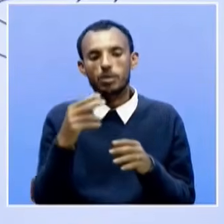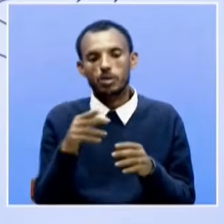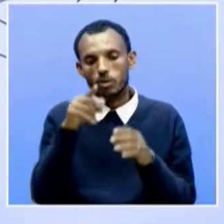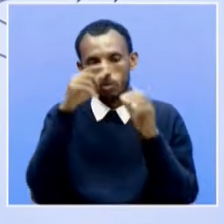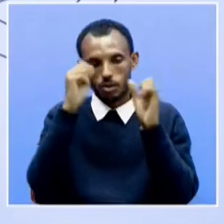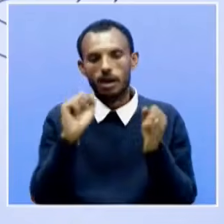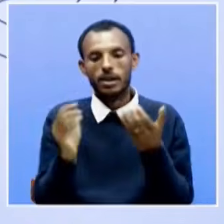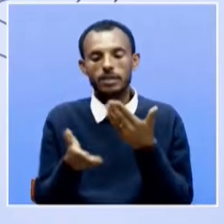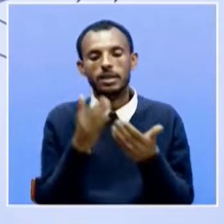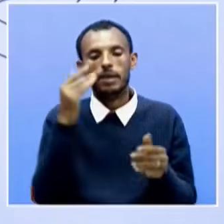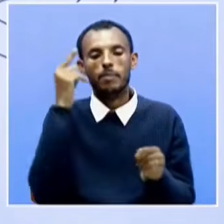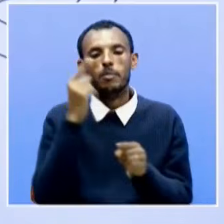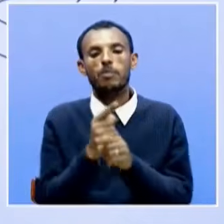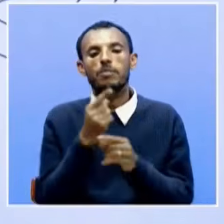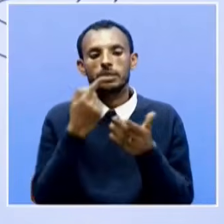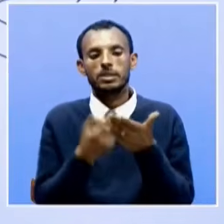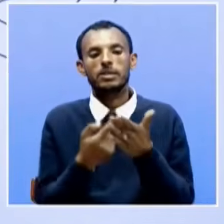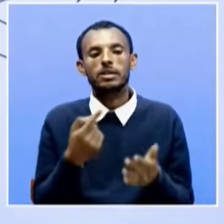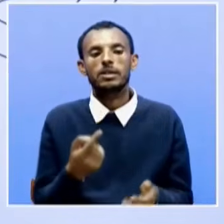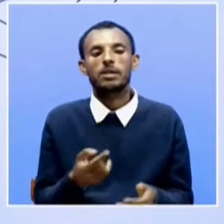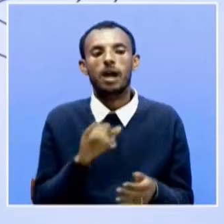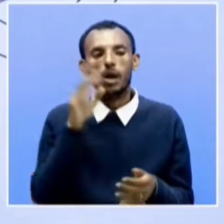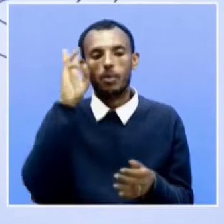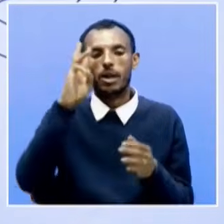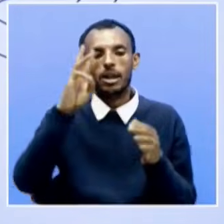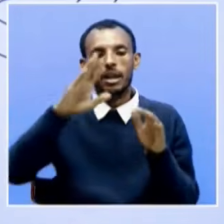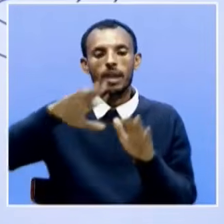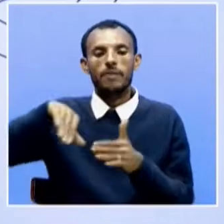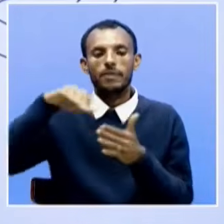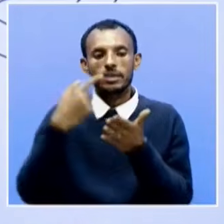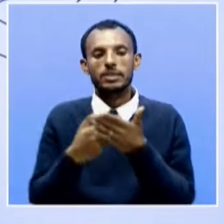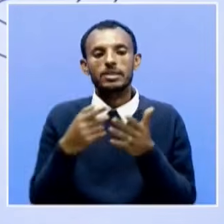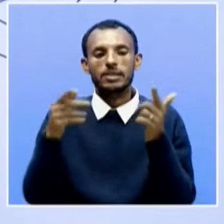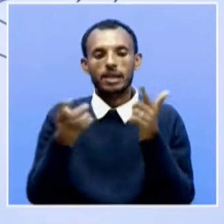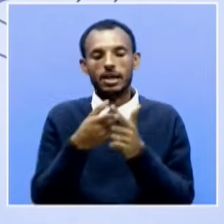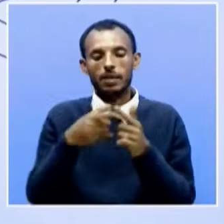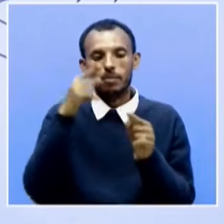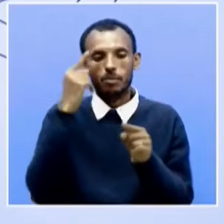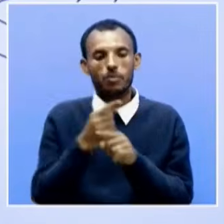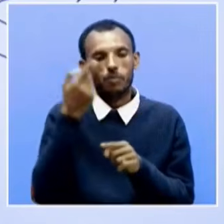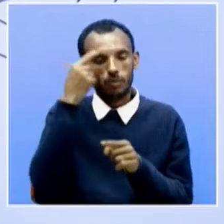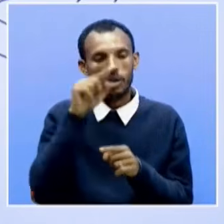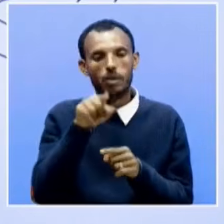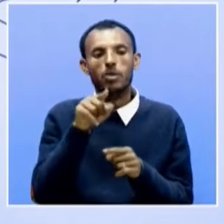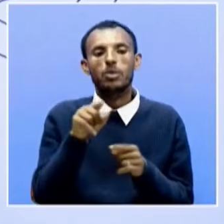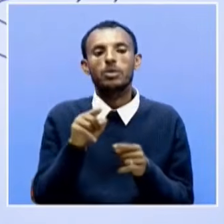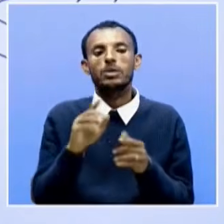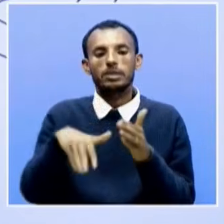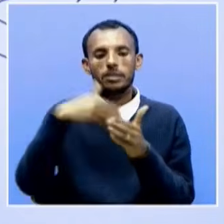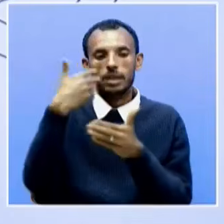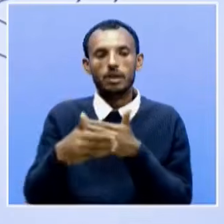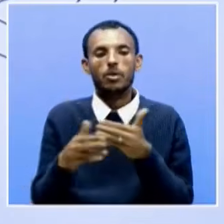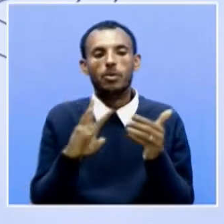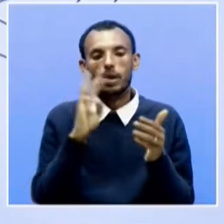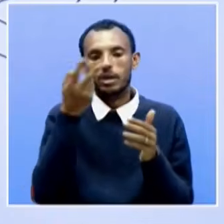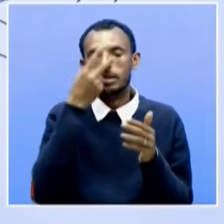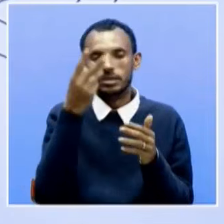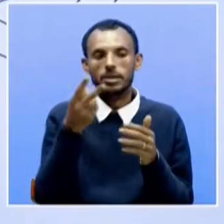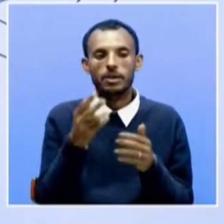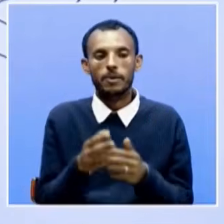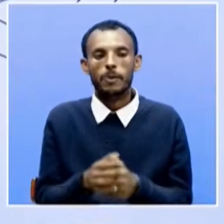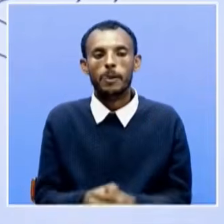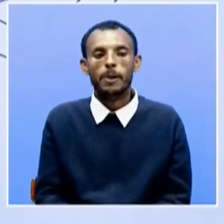can easily prove this one. I will leave this, the second proof for you, then we will see